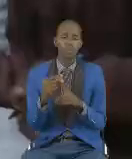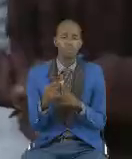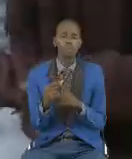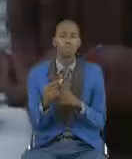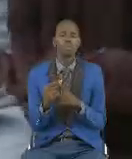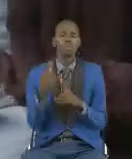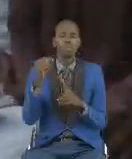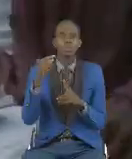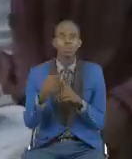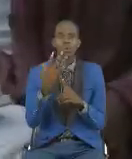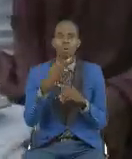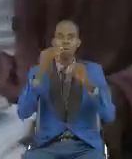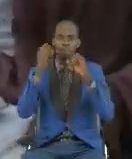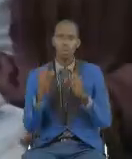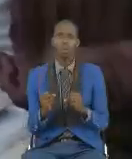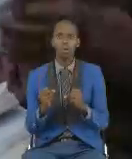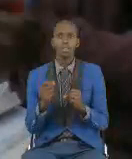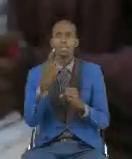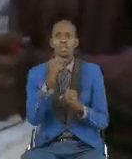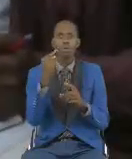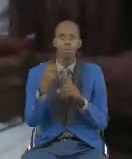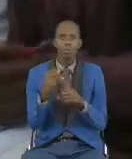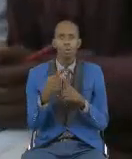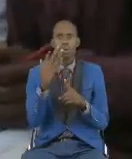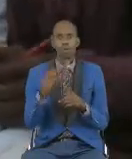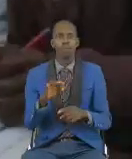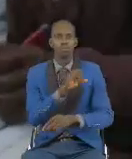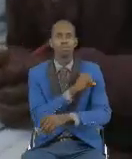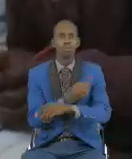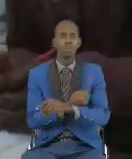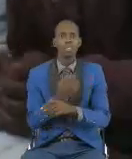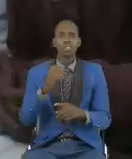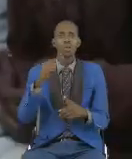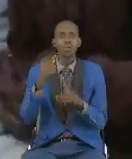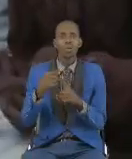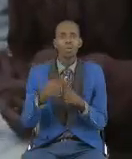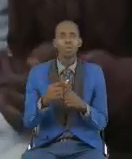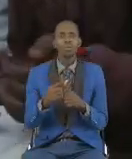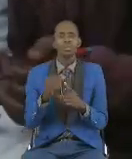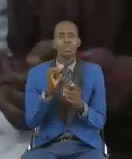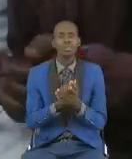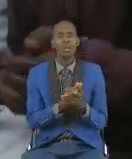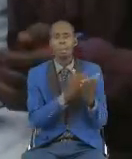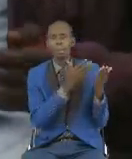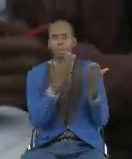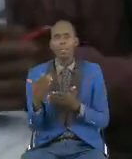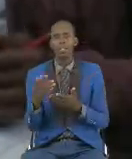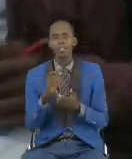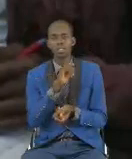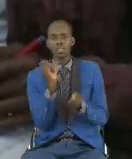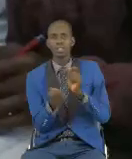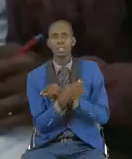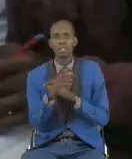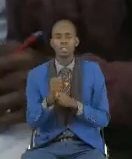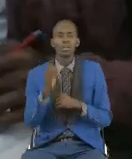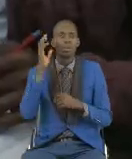of power, the word of strength, and the word that brings transformation will come